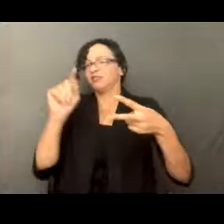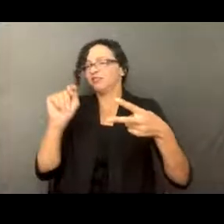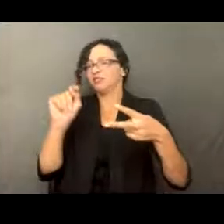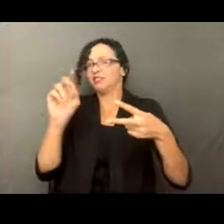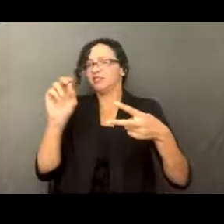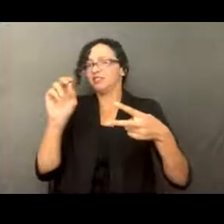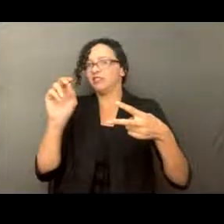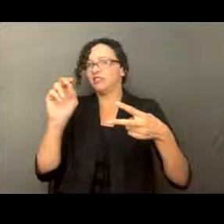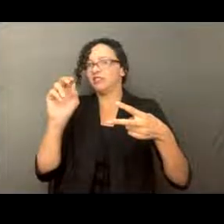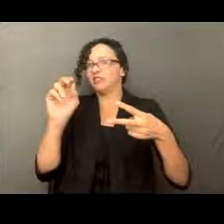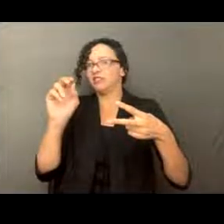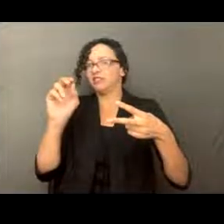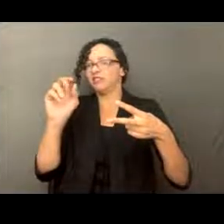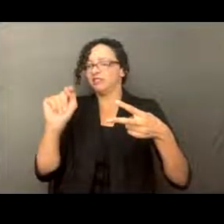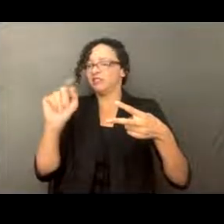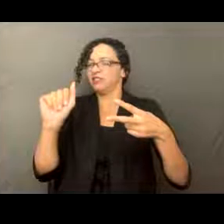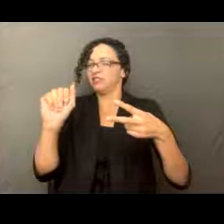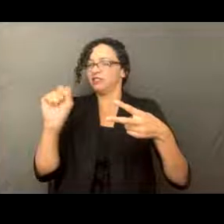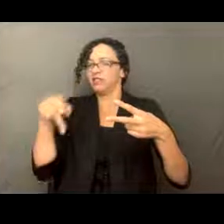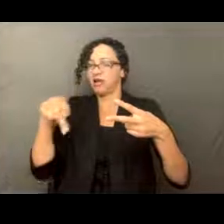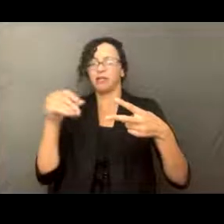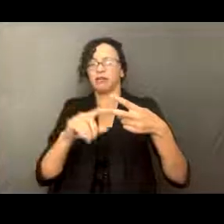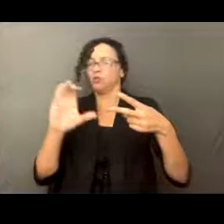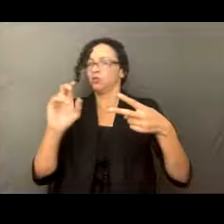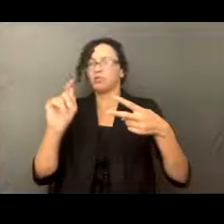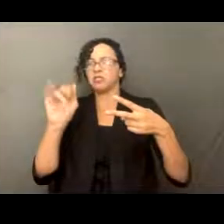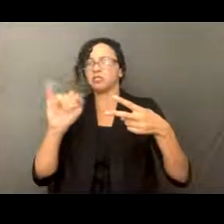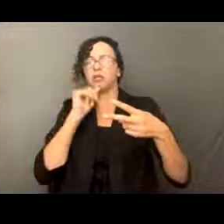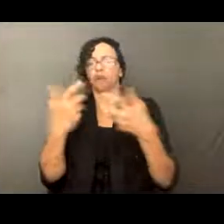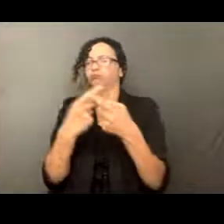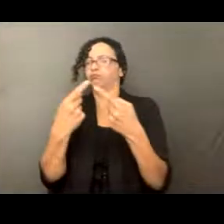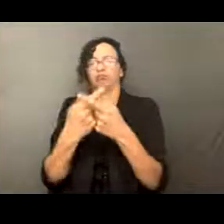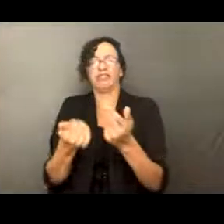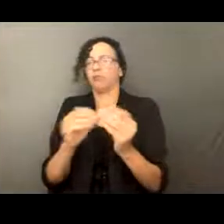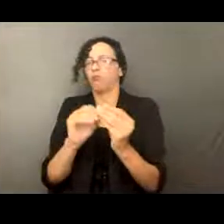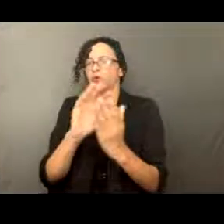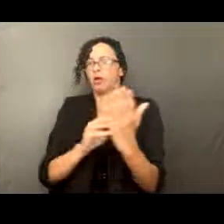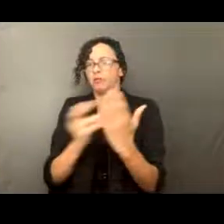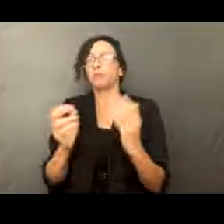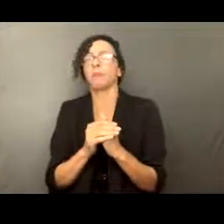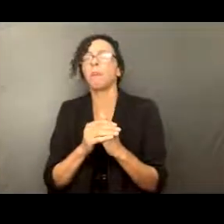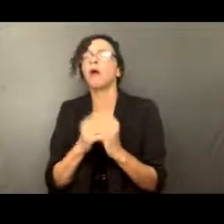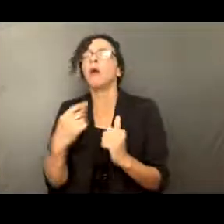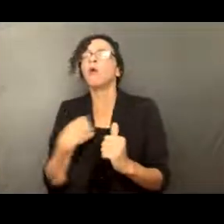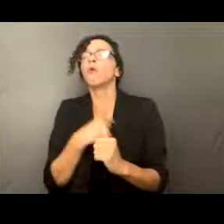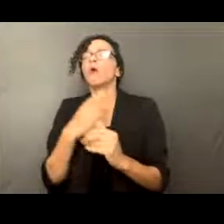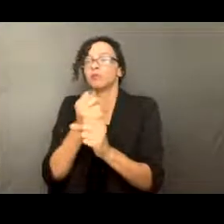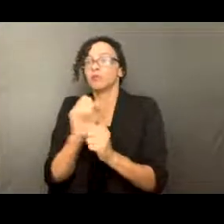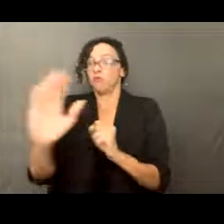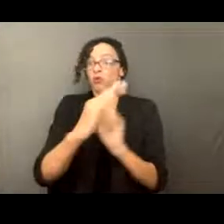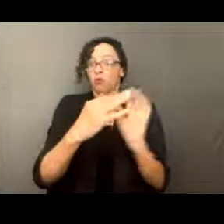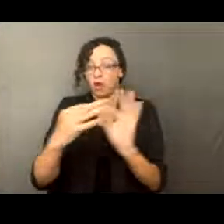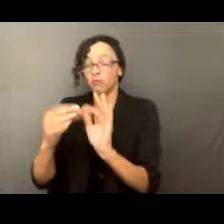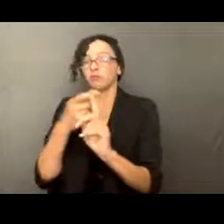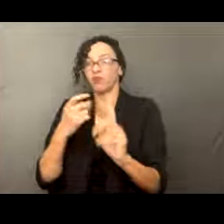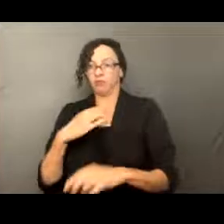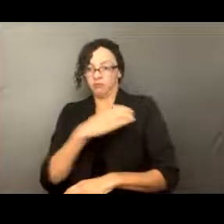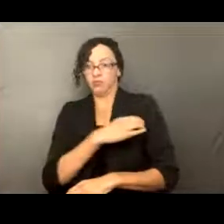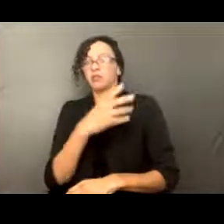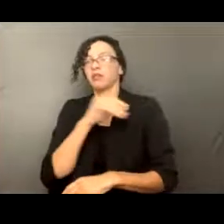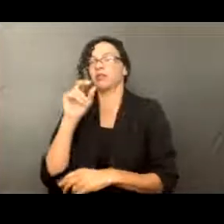took action on the comments that we received from you commissioners and stakeholders across the